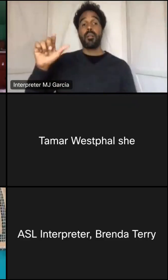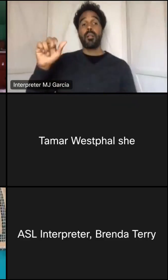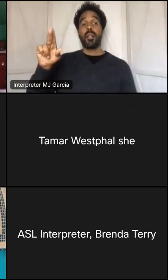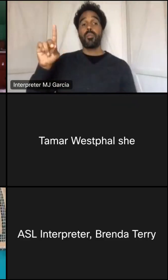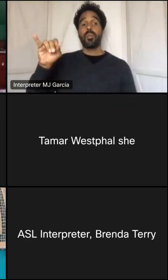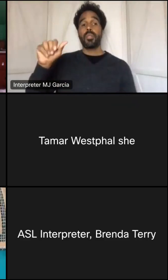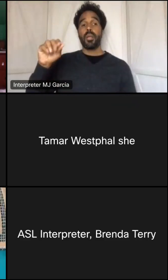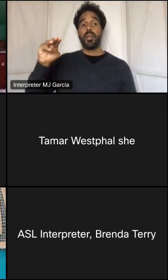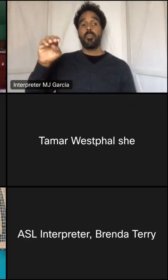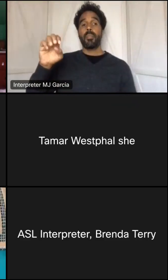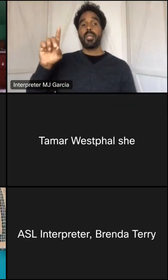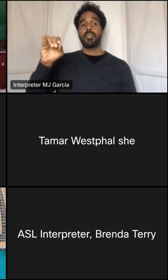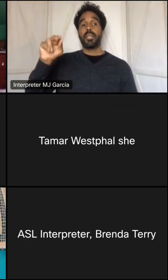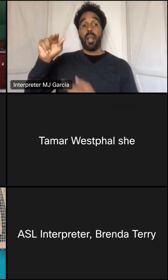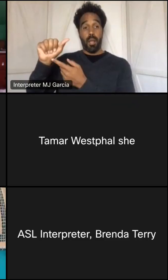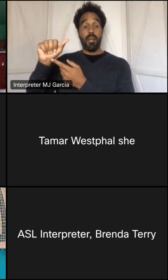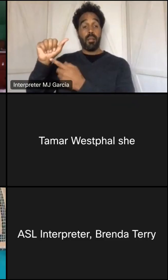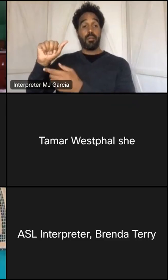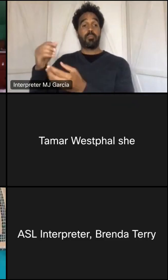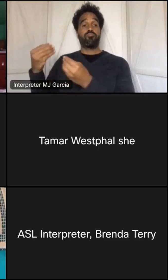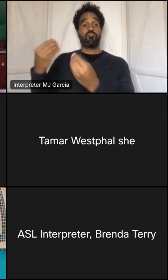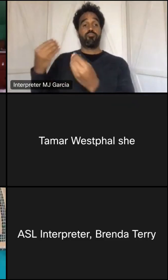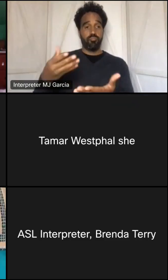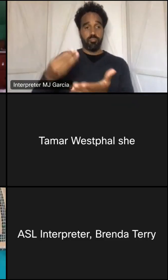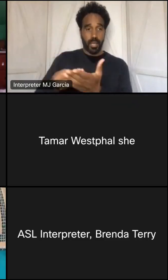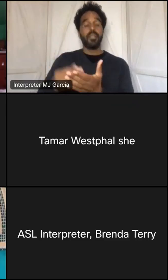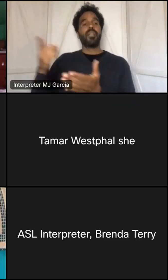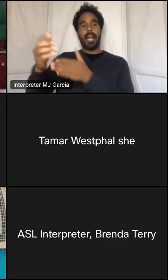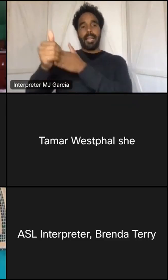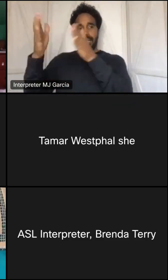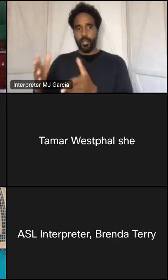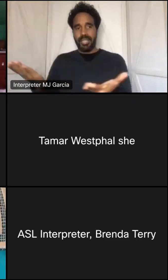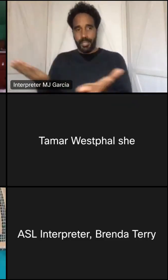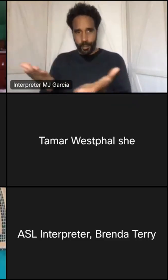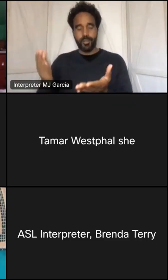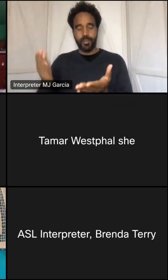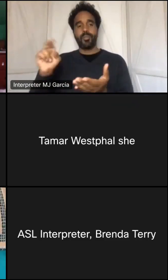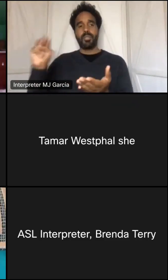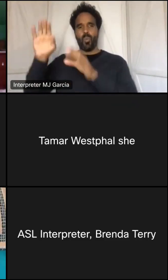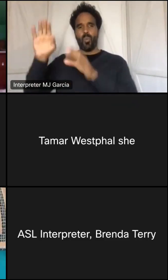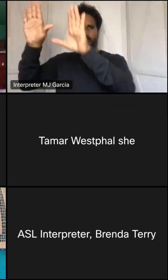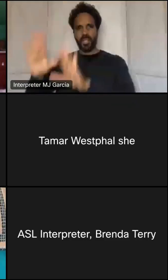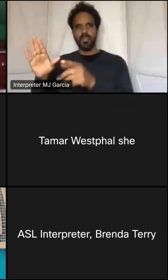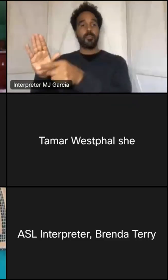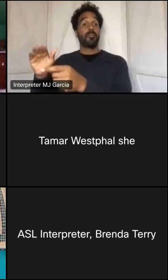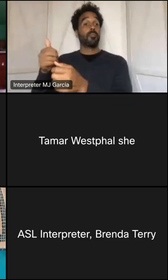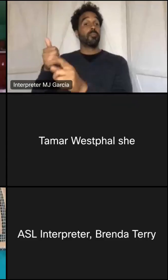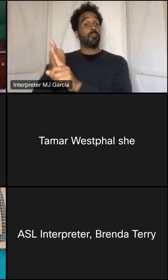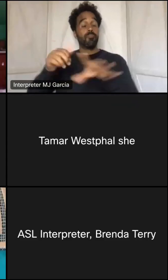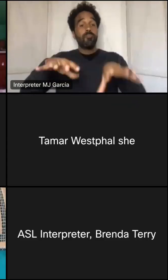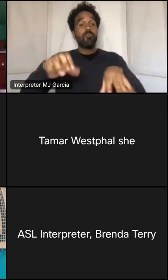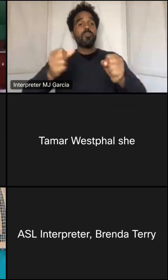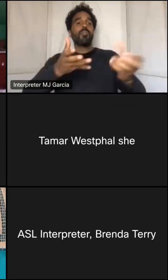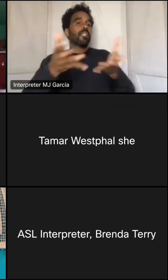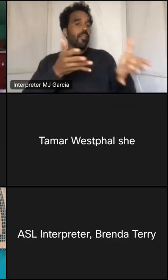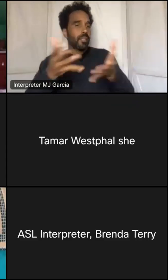a wonderful leader in our community in New Mexico. And back then, she was a facilitator in a community, in an